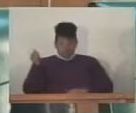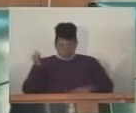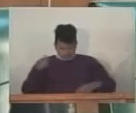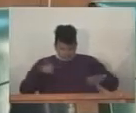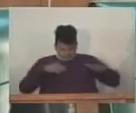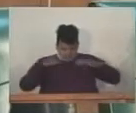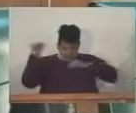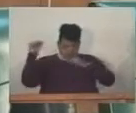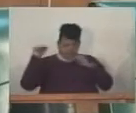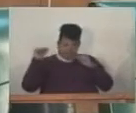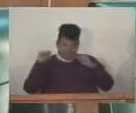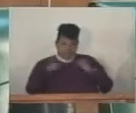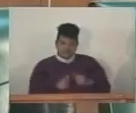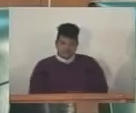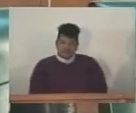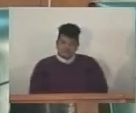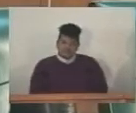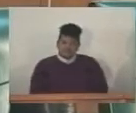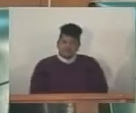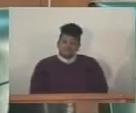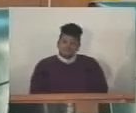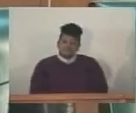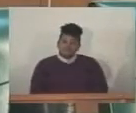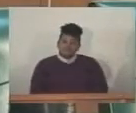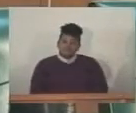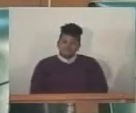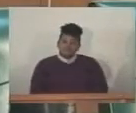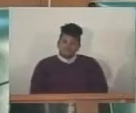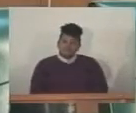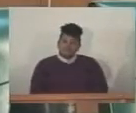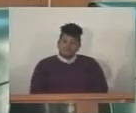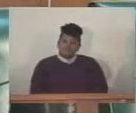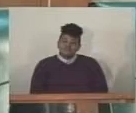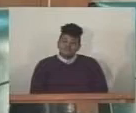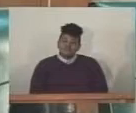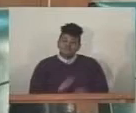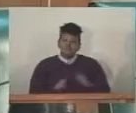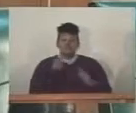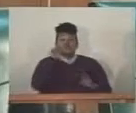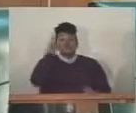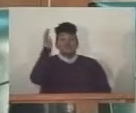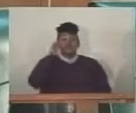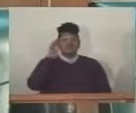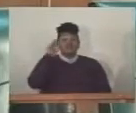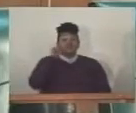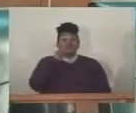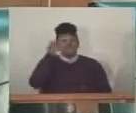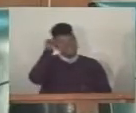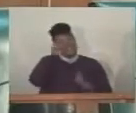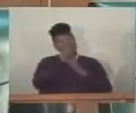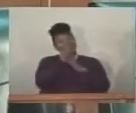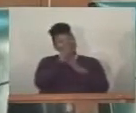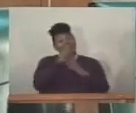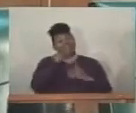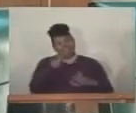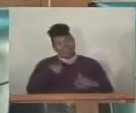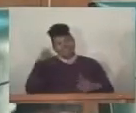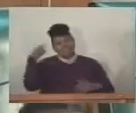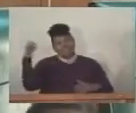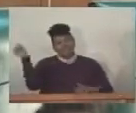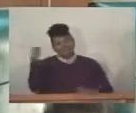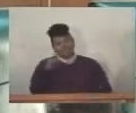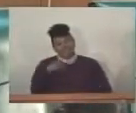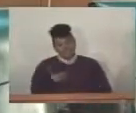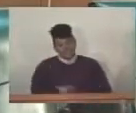leave, but as one former leader said, I shall return. May it please you, Mr.